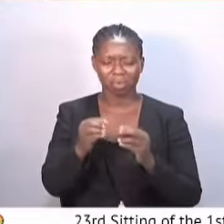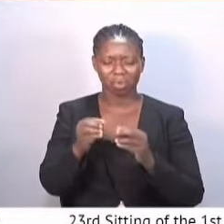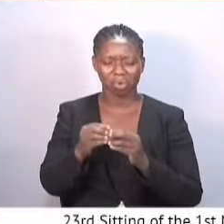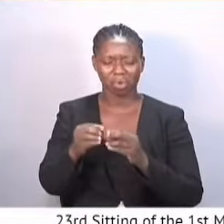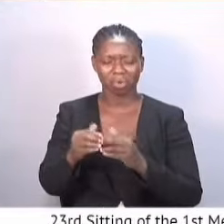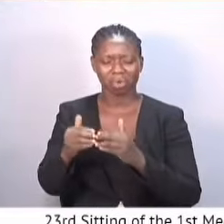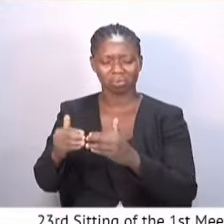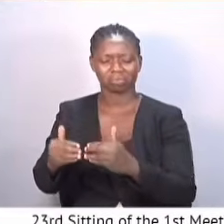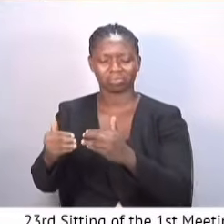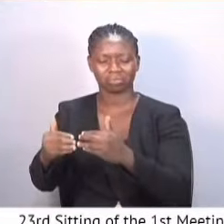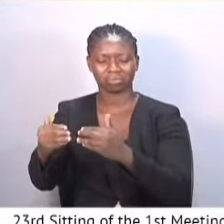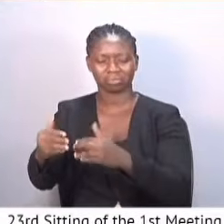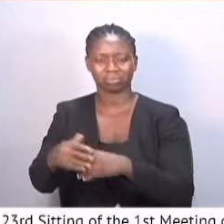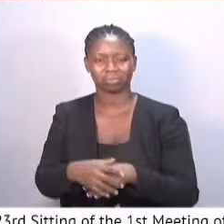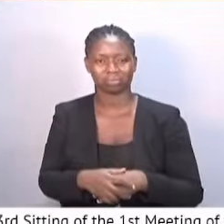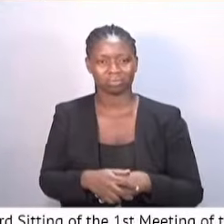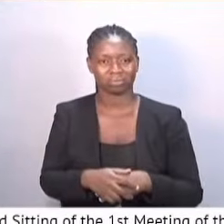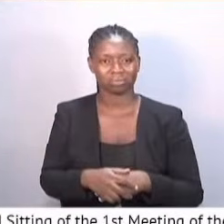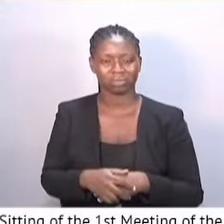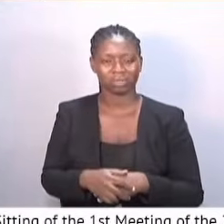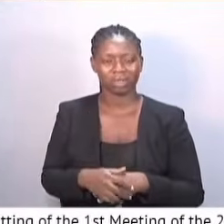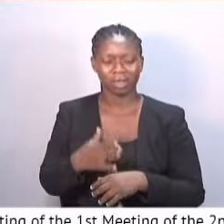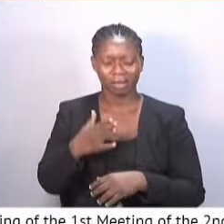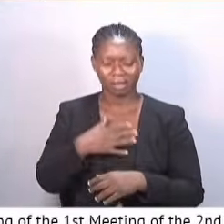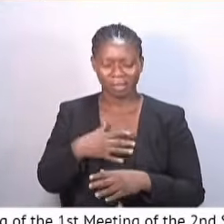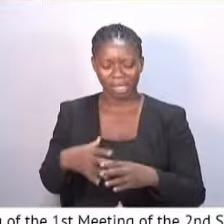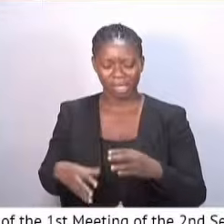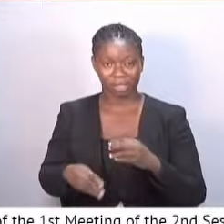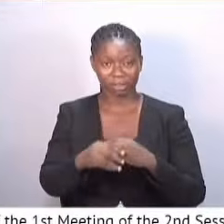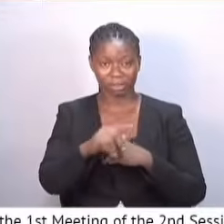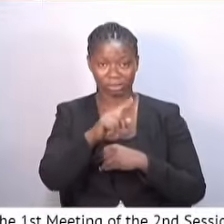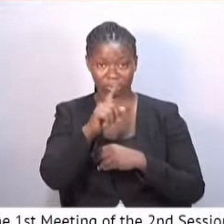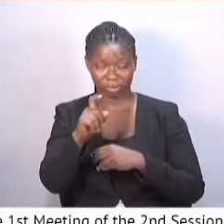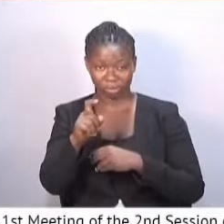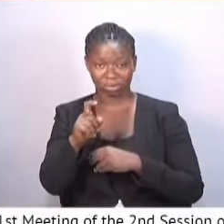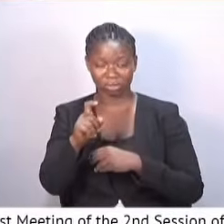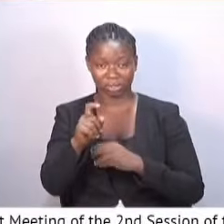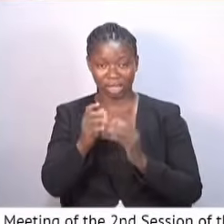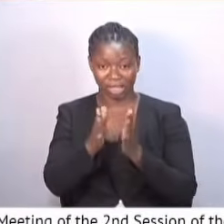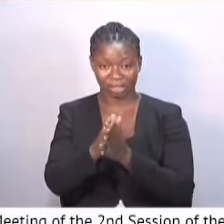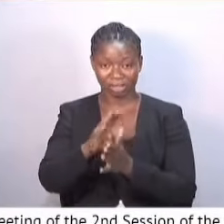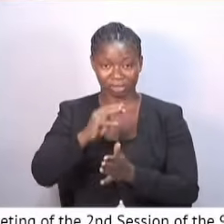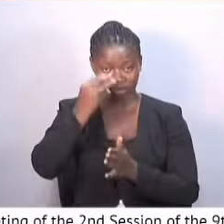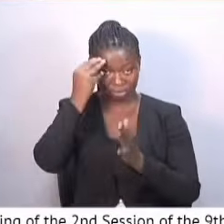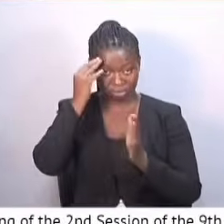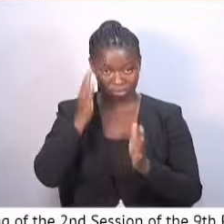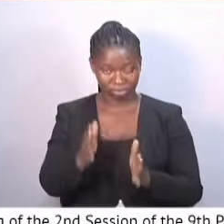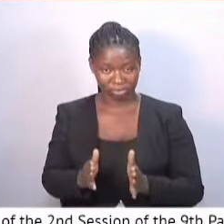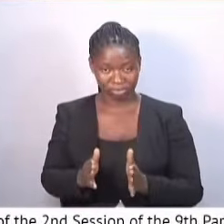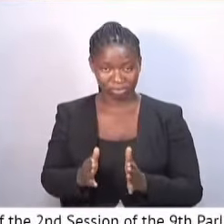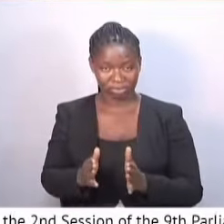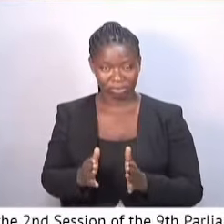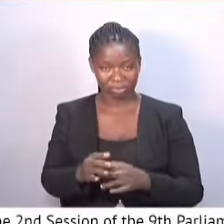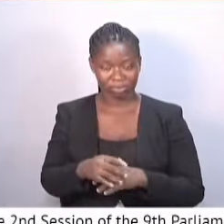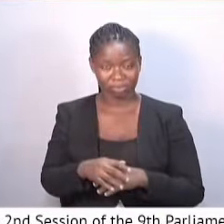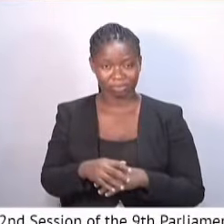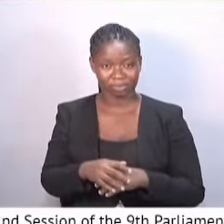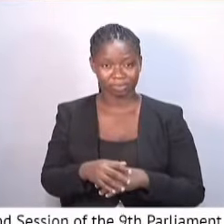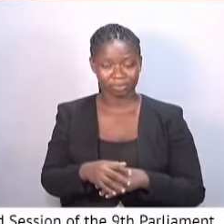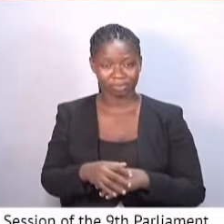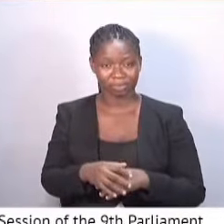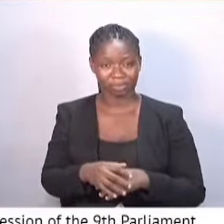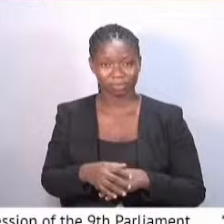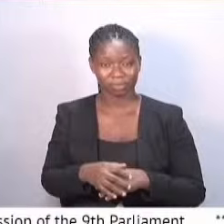progress. Now, my supplementary question as a follow-up then was to the effect